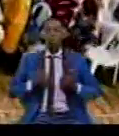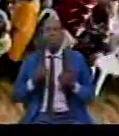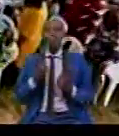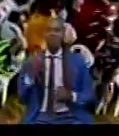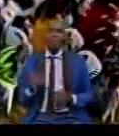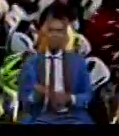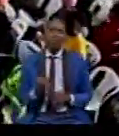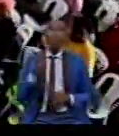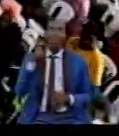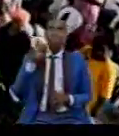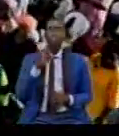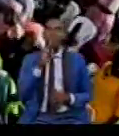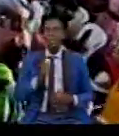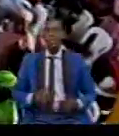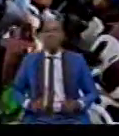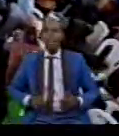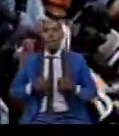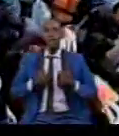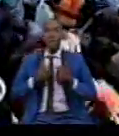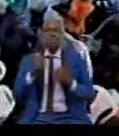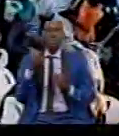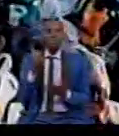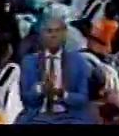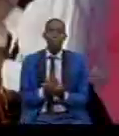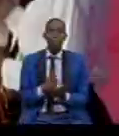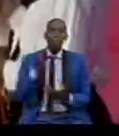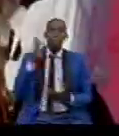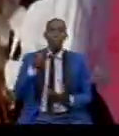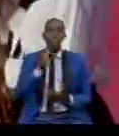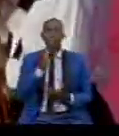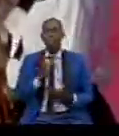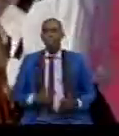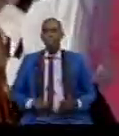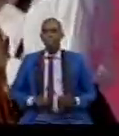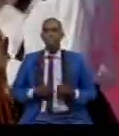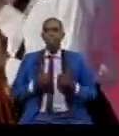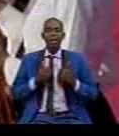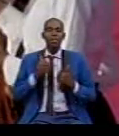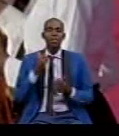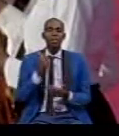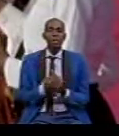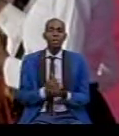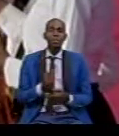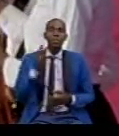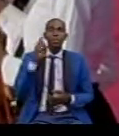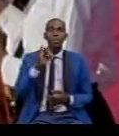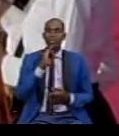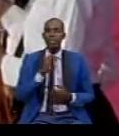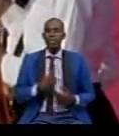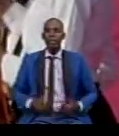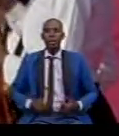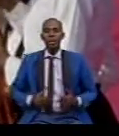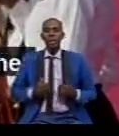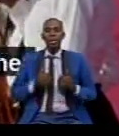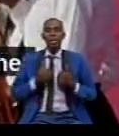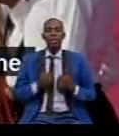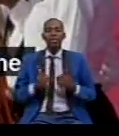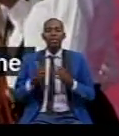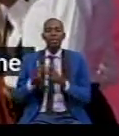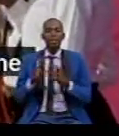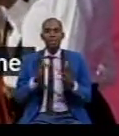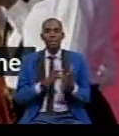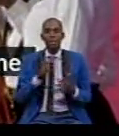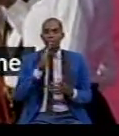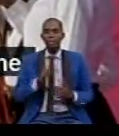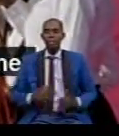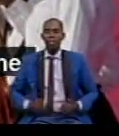it. From this day, no enemy will stand against our progress